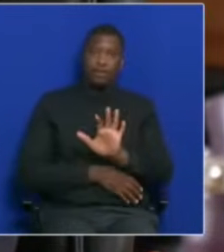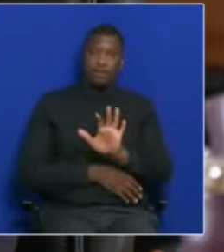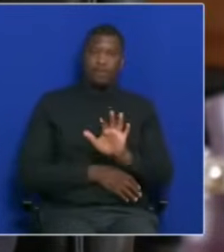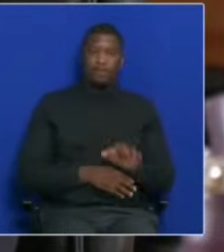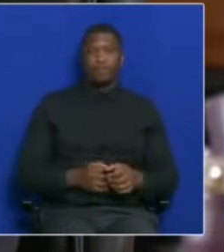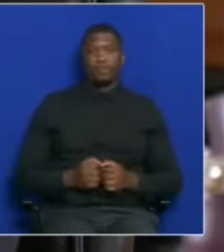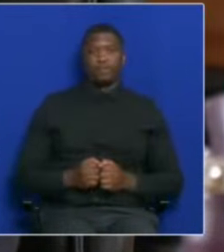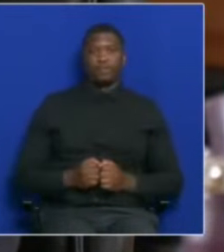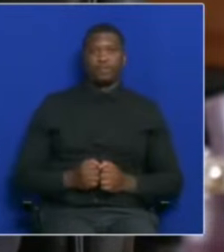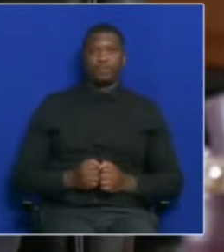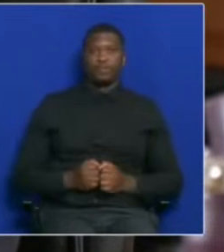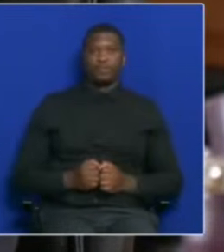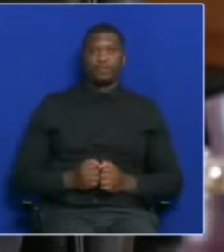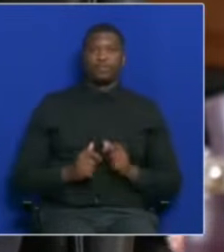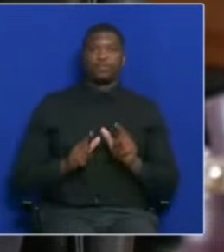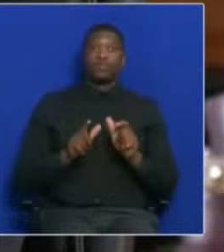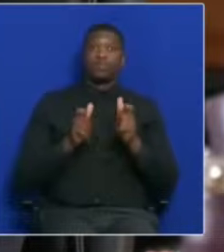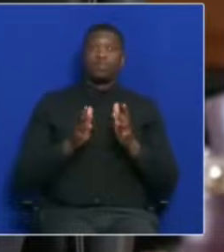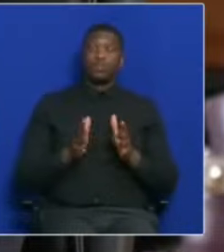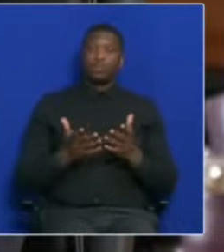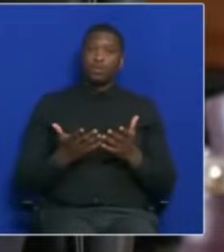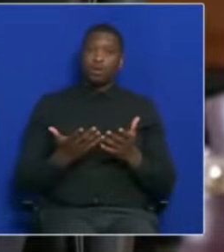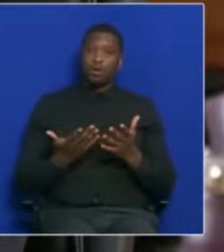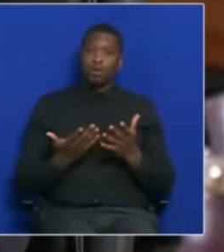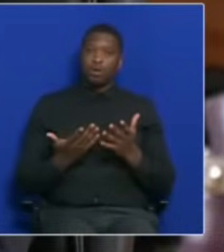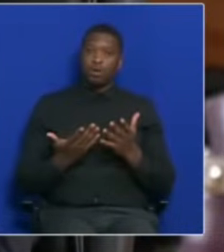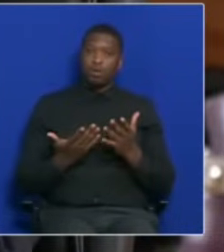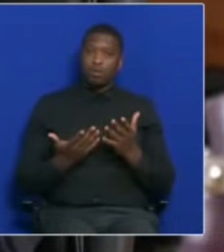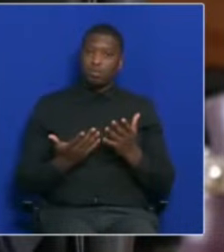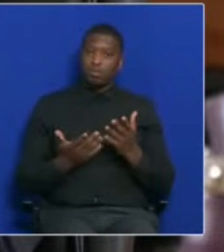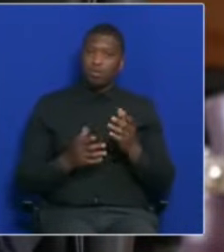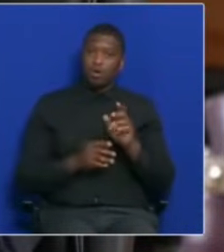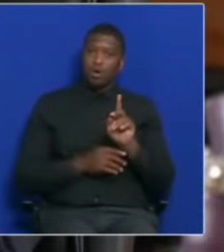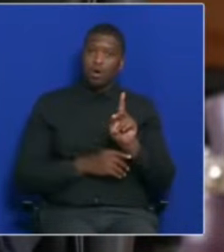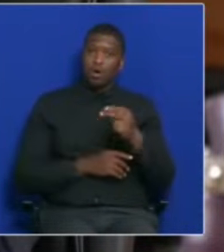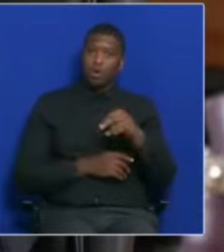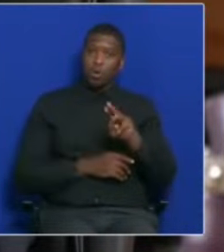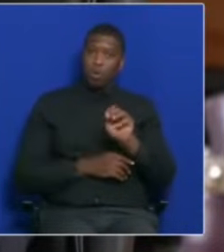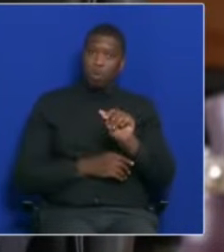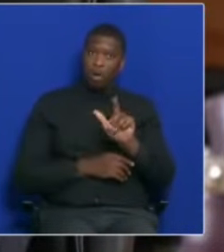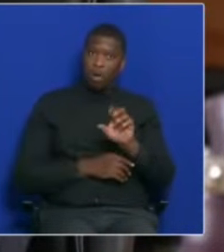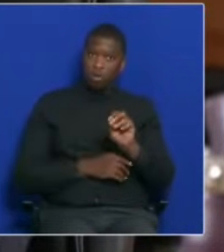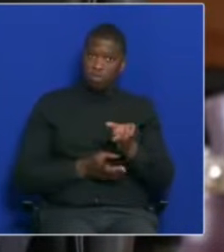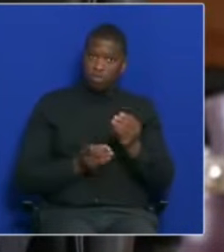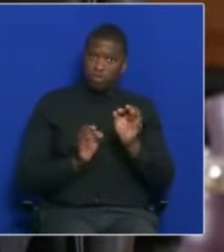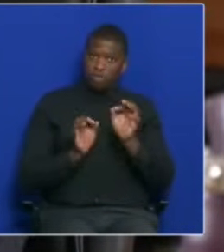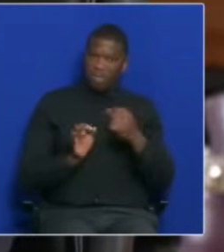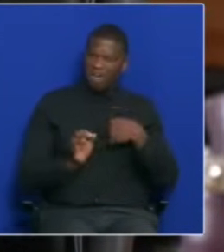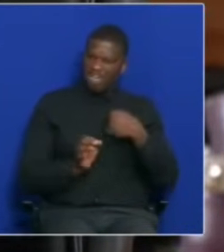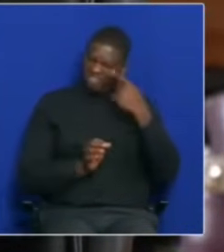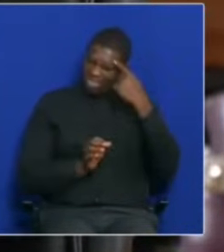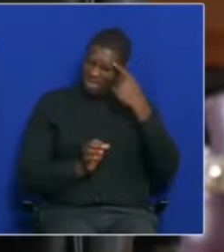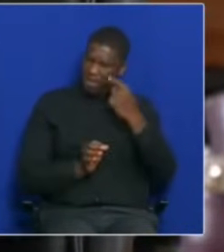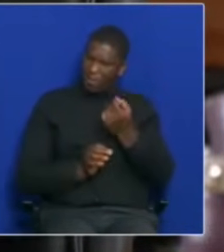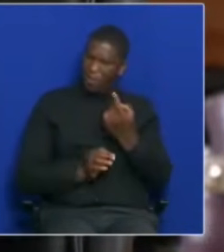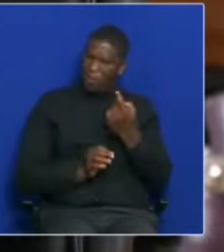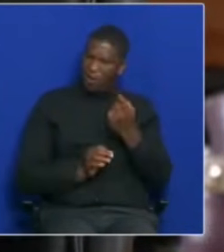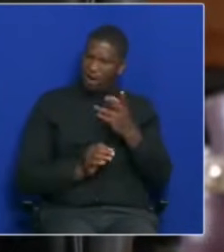Commissioner Kumalo, did they not? Yes. I think the one that was inserted into your files